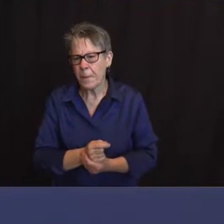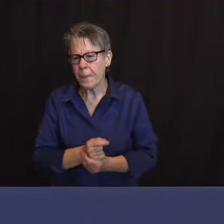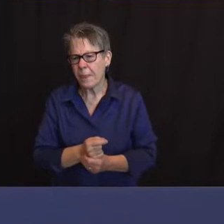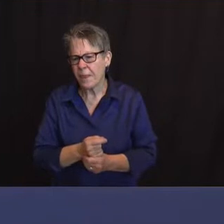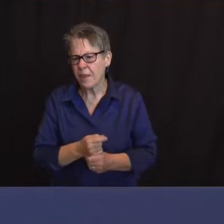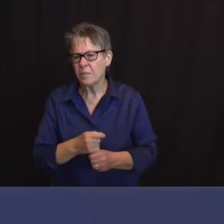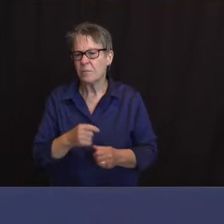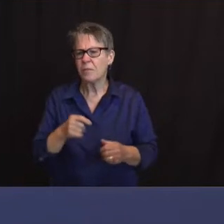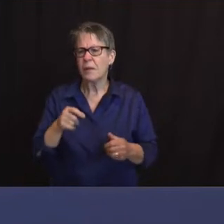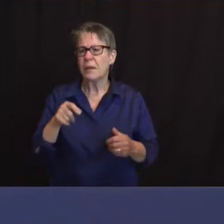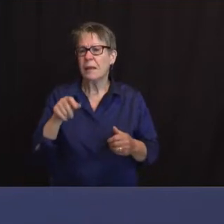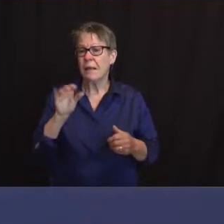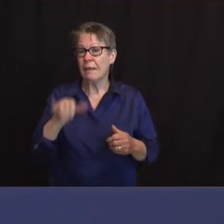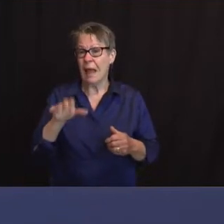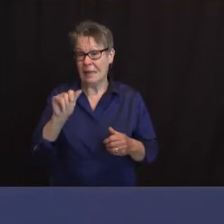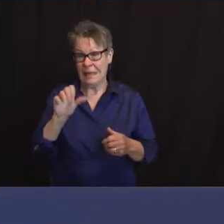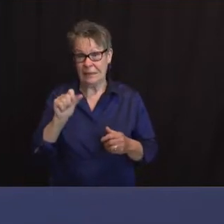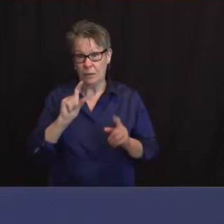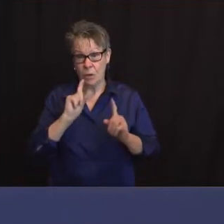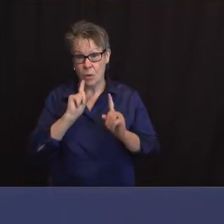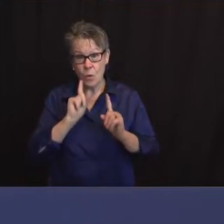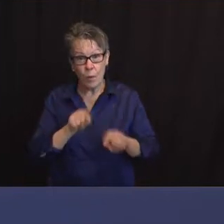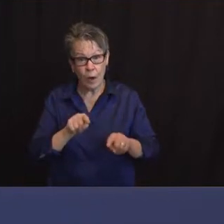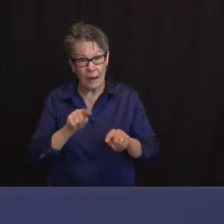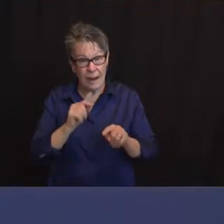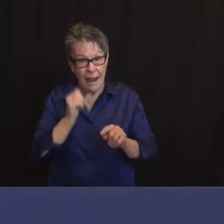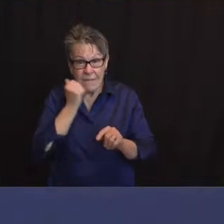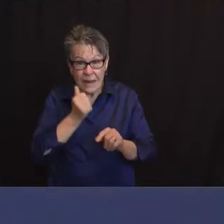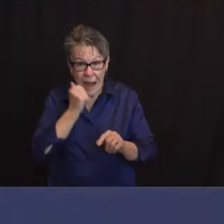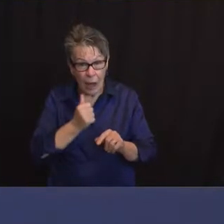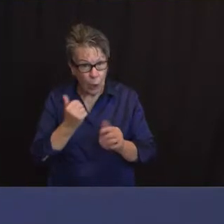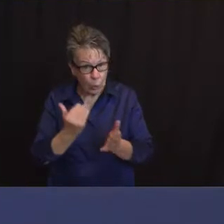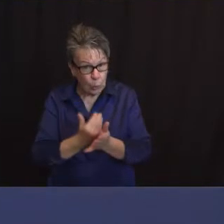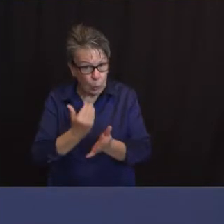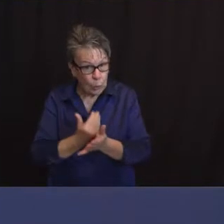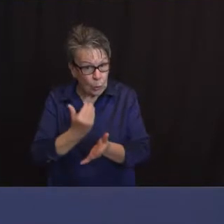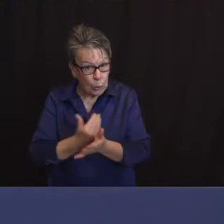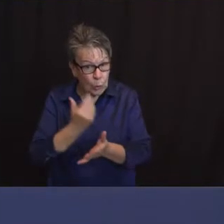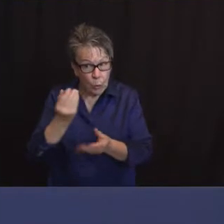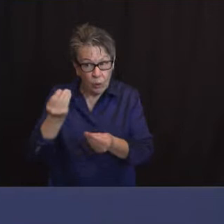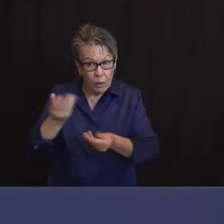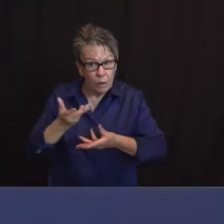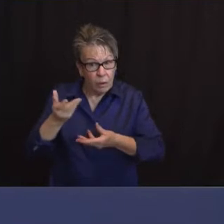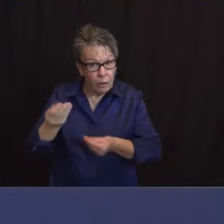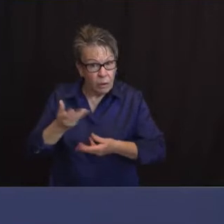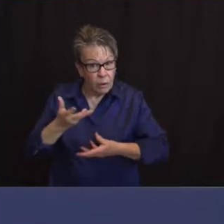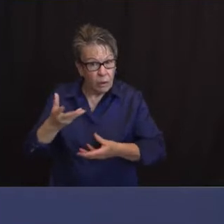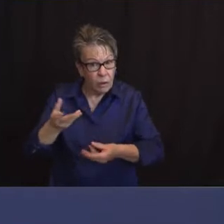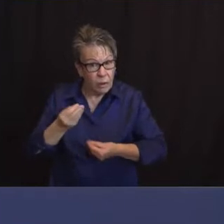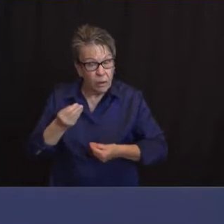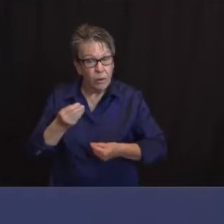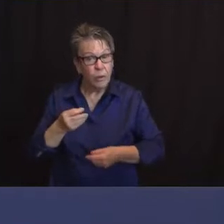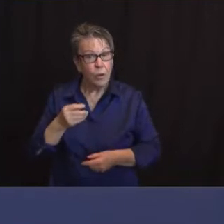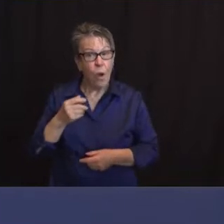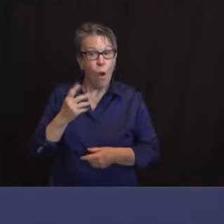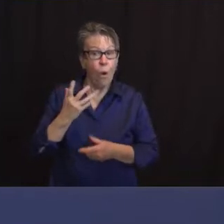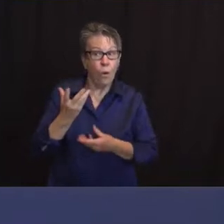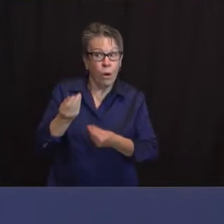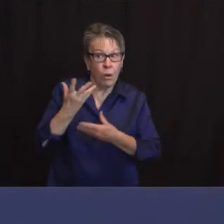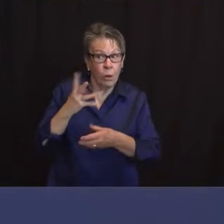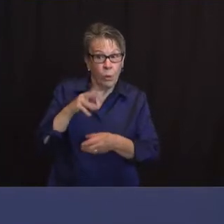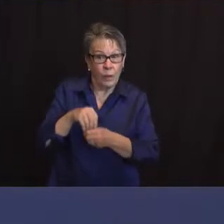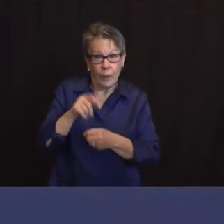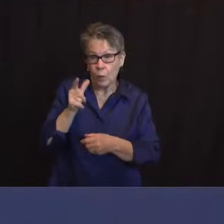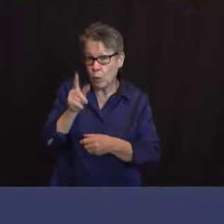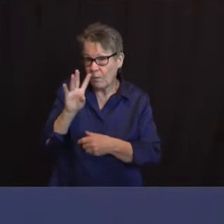department was just notified of them within the past 24 hours. It is also correct that investigation may subsequently determine that they were old